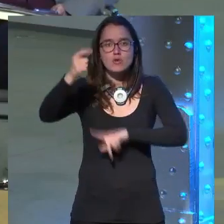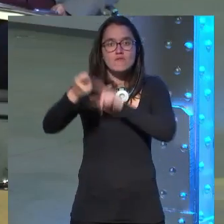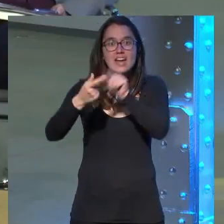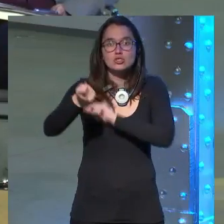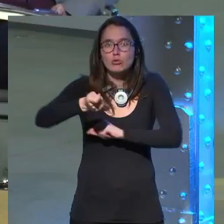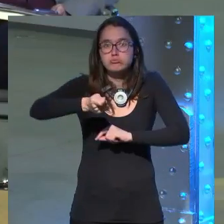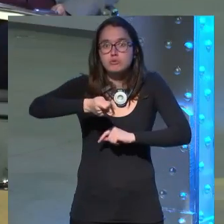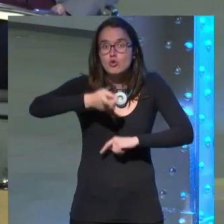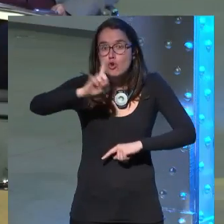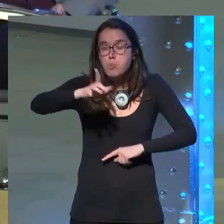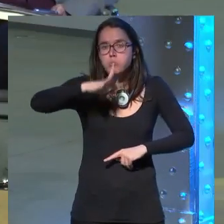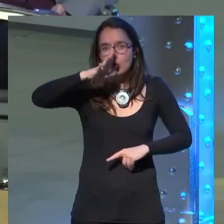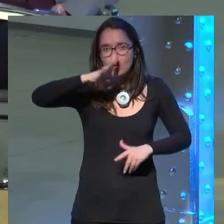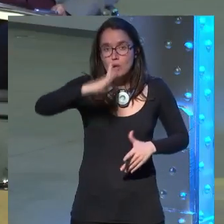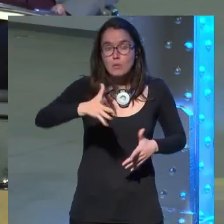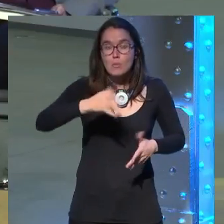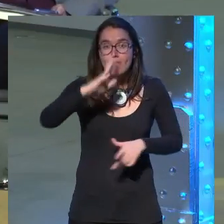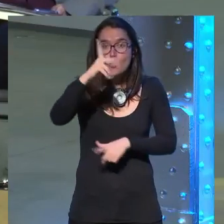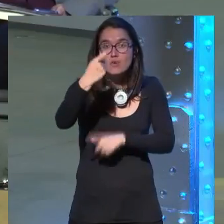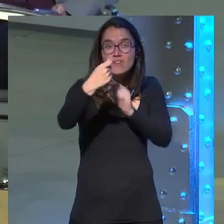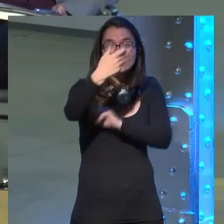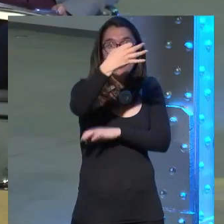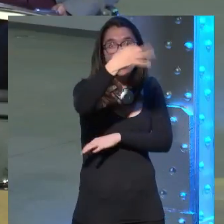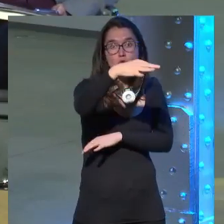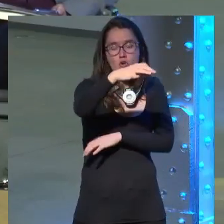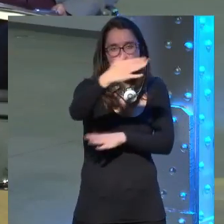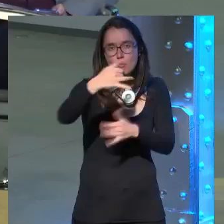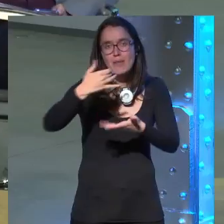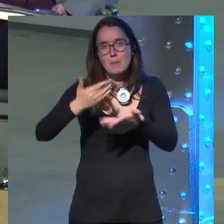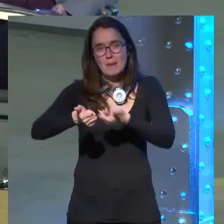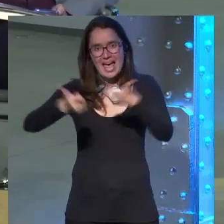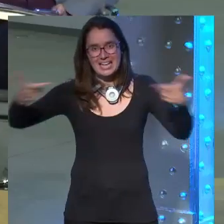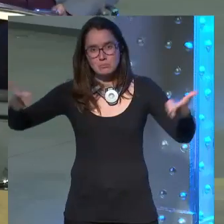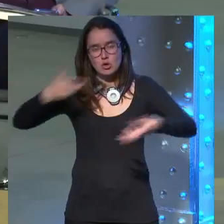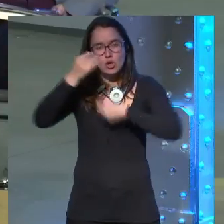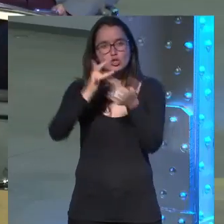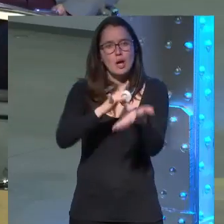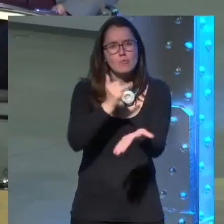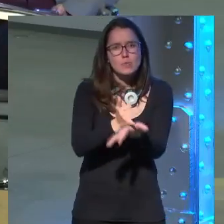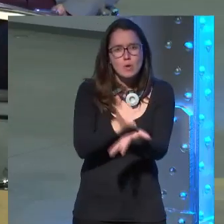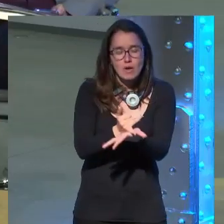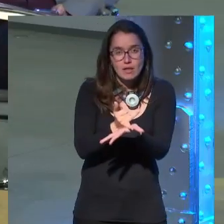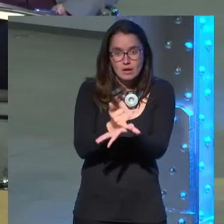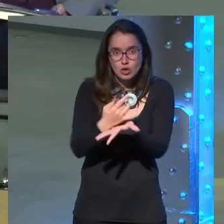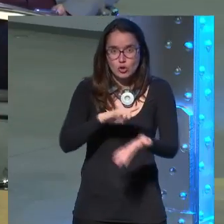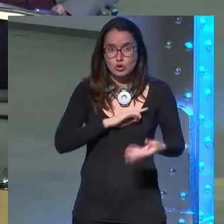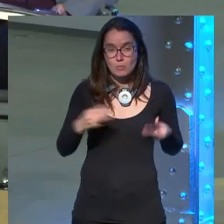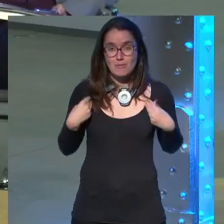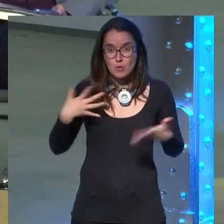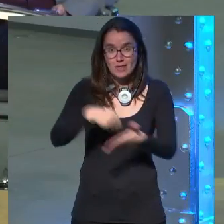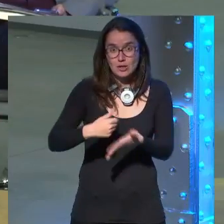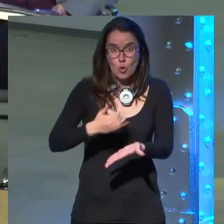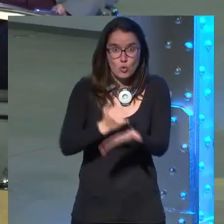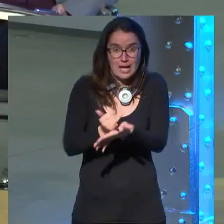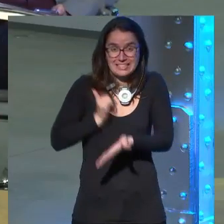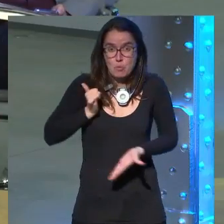universe, but there'll be many simulations. Now, I think there's actually a proof that we are living in a simulation.